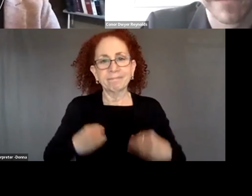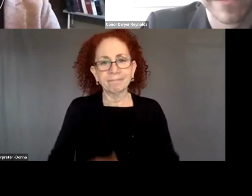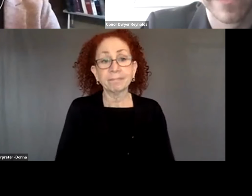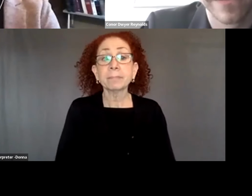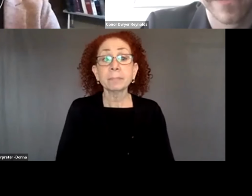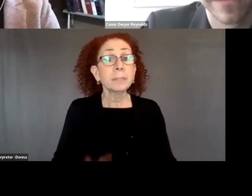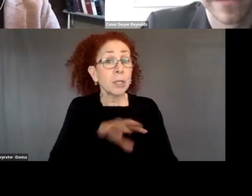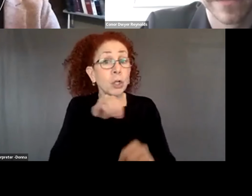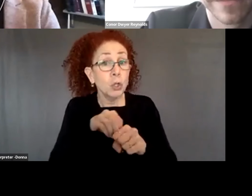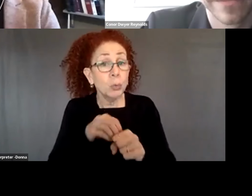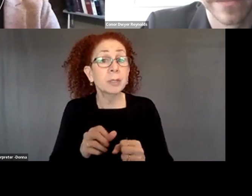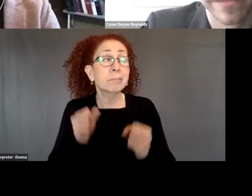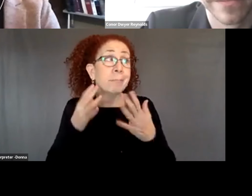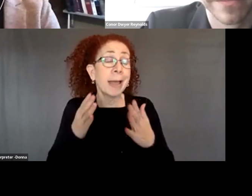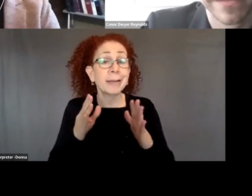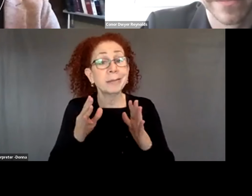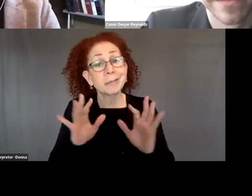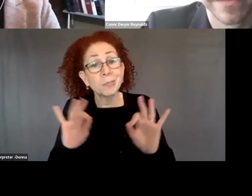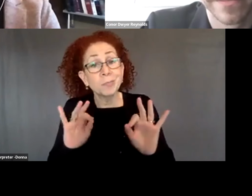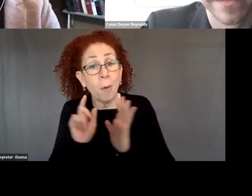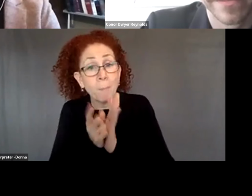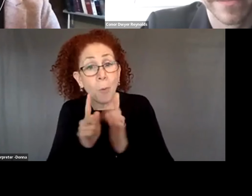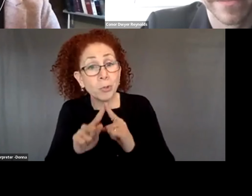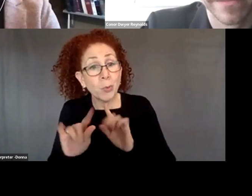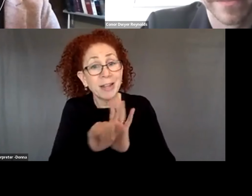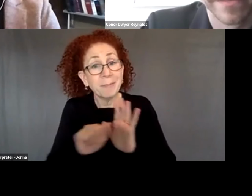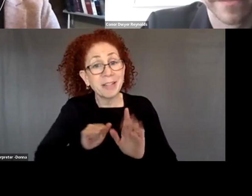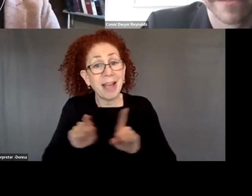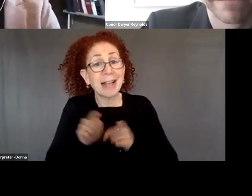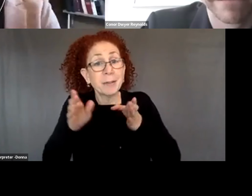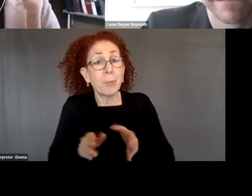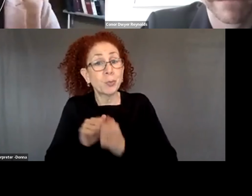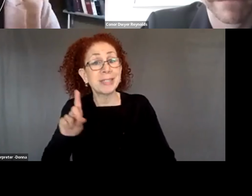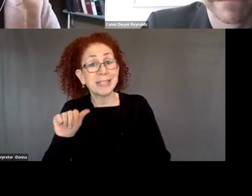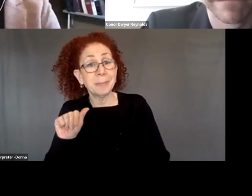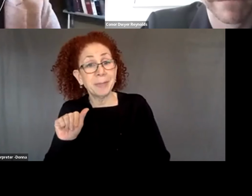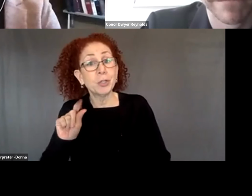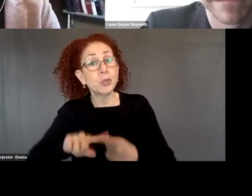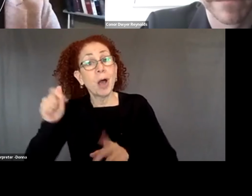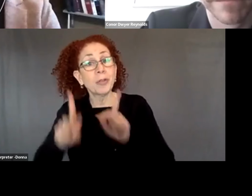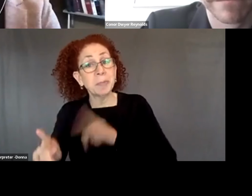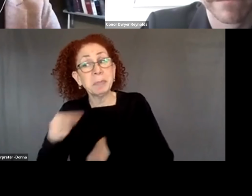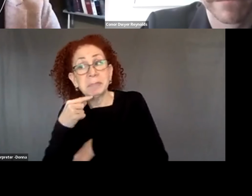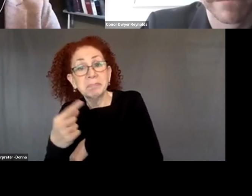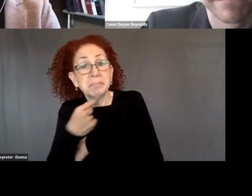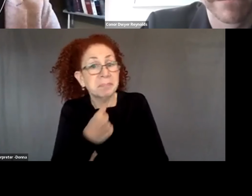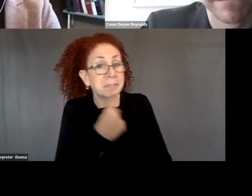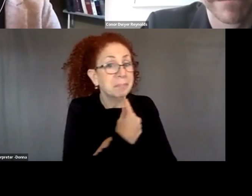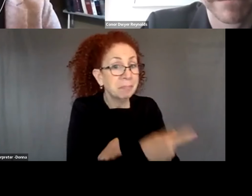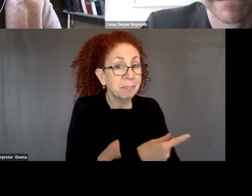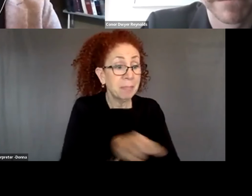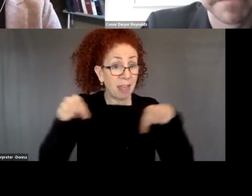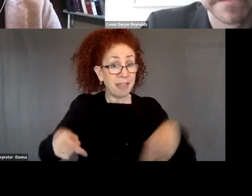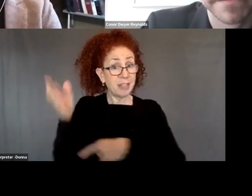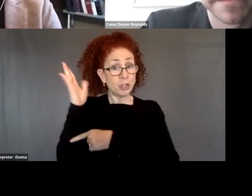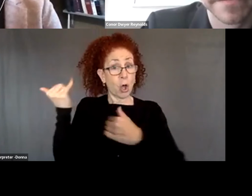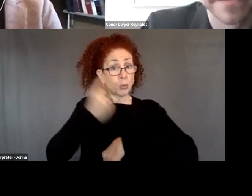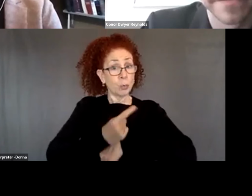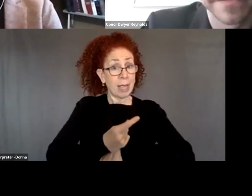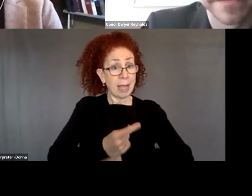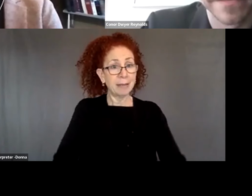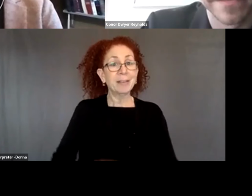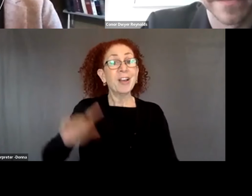especially many small moments in identifying myself as a person with a disability to others. This talk here today, which is the